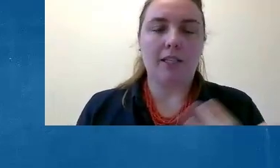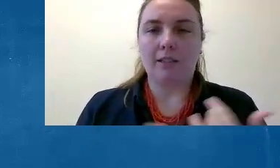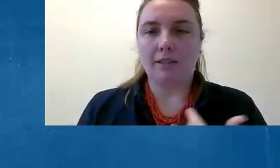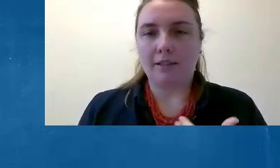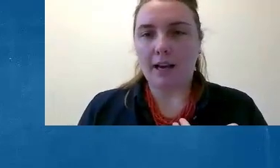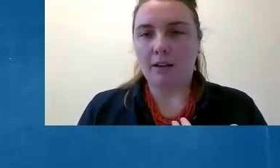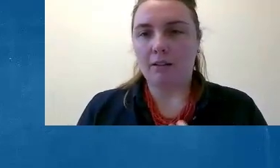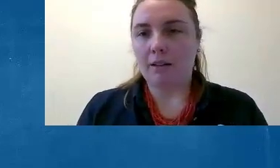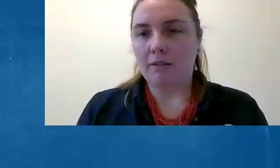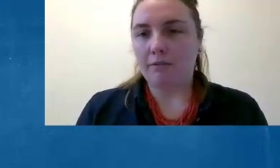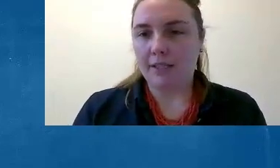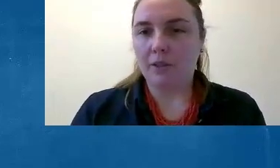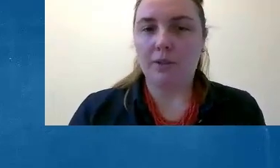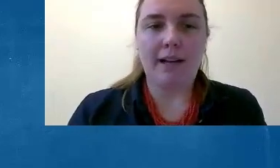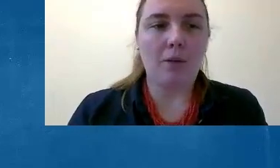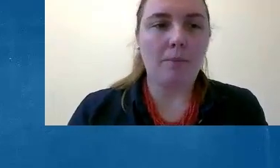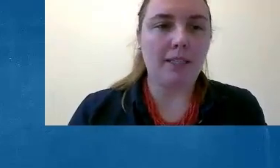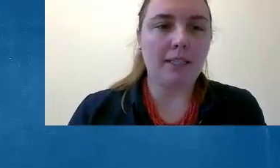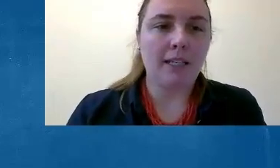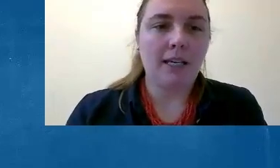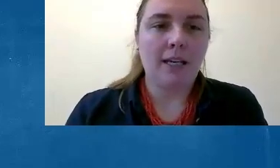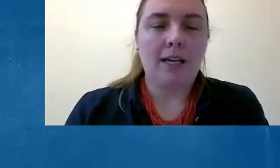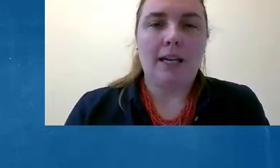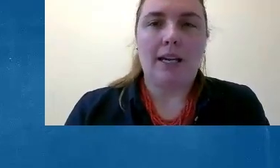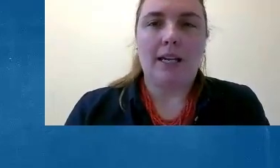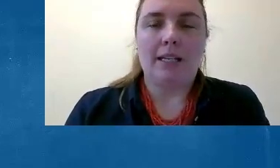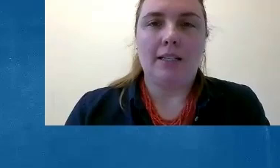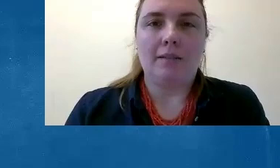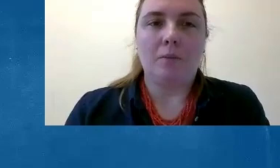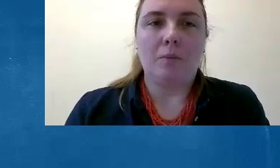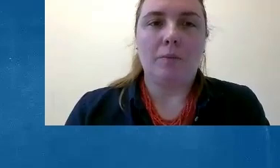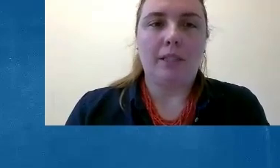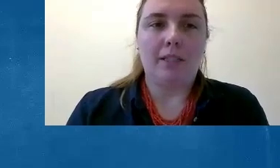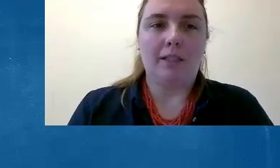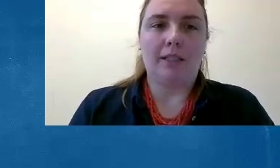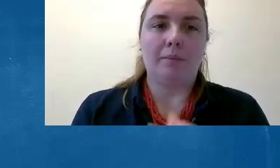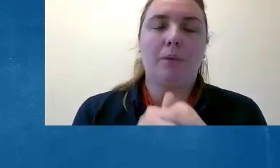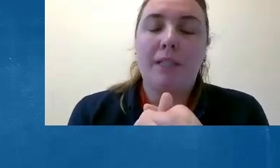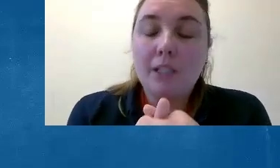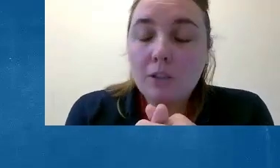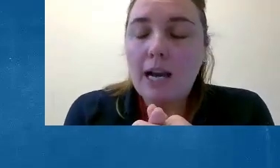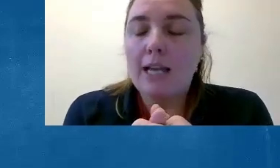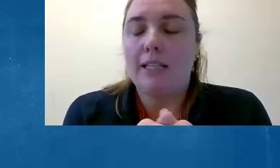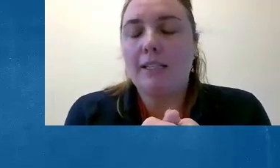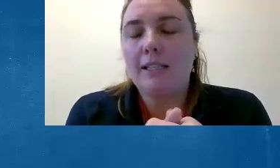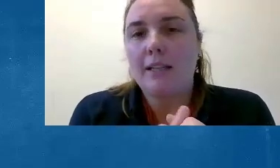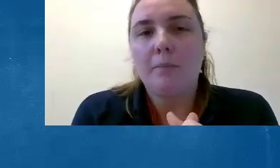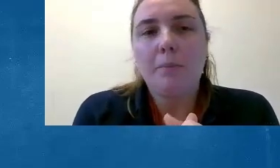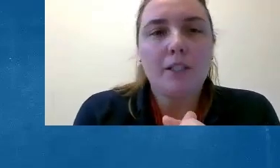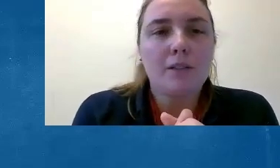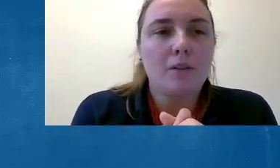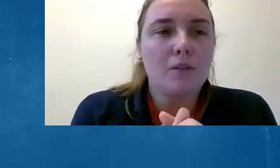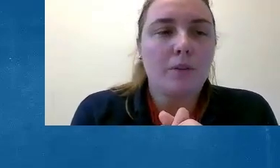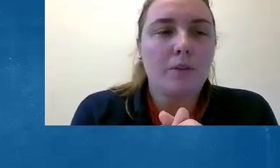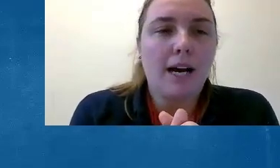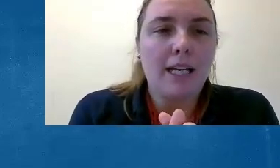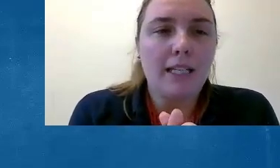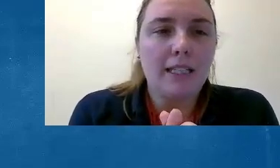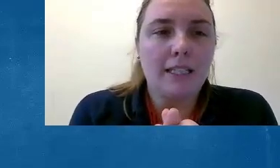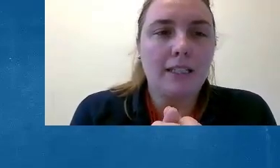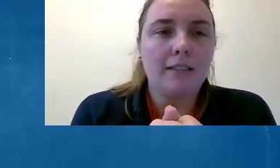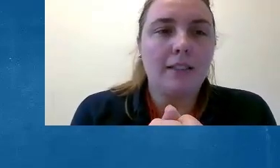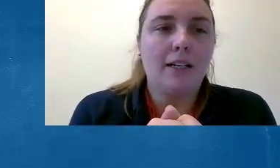emergent numeracy, cell, and physical development. And the implementation guidance and the peers